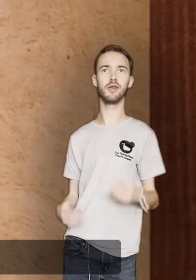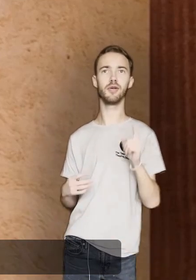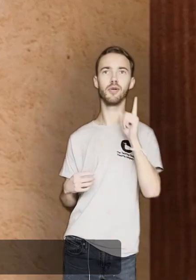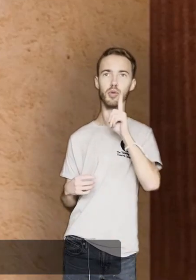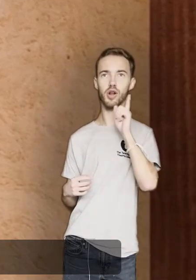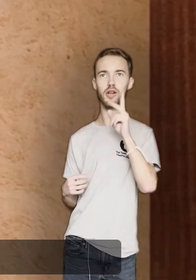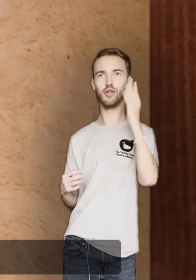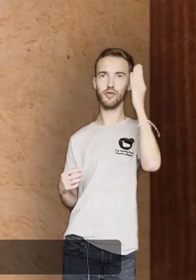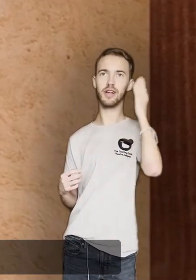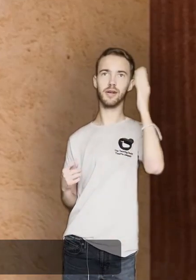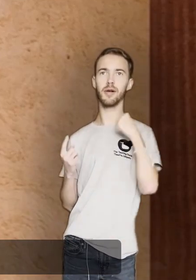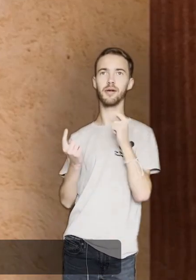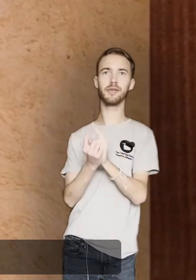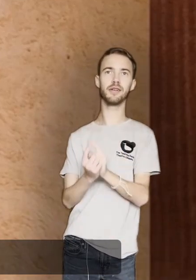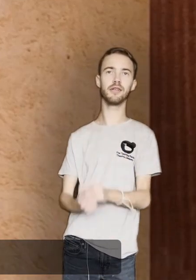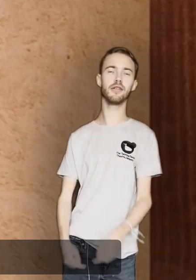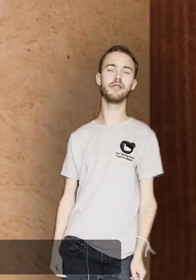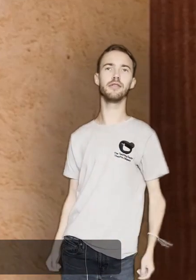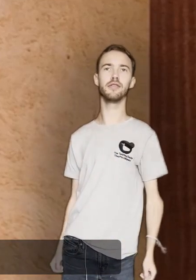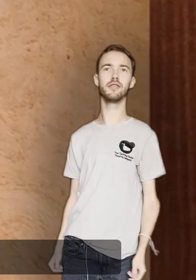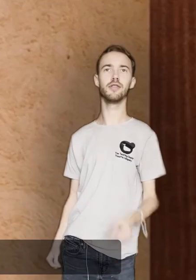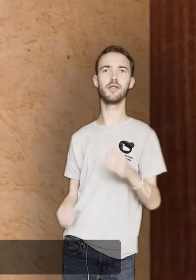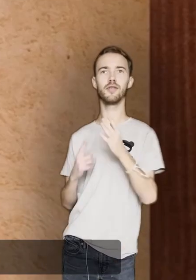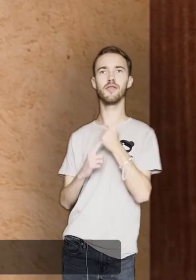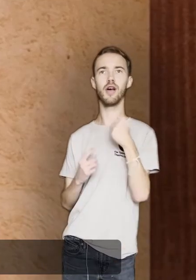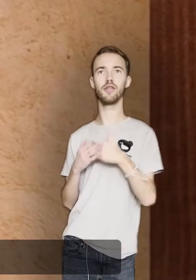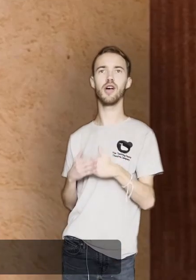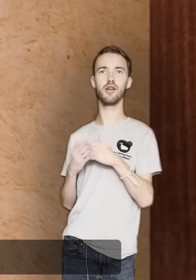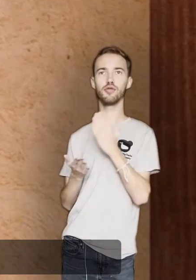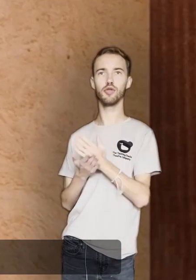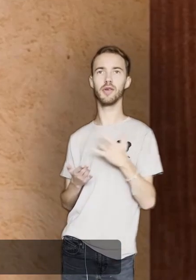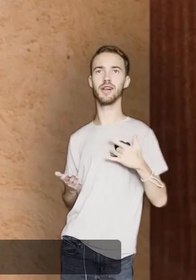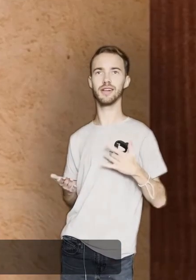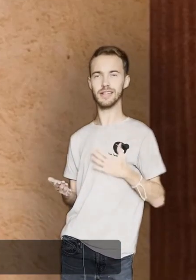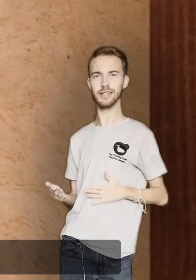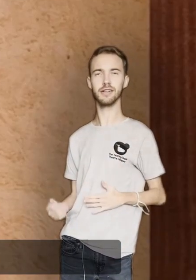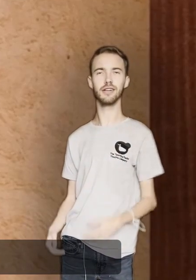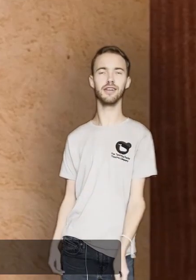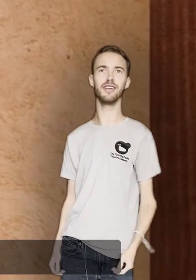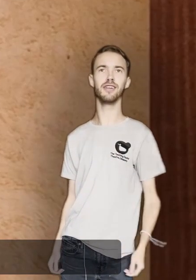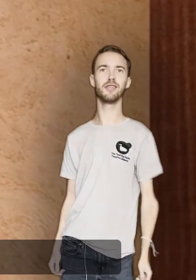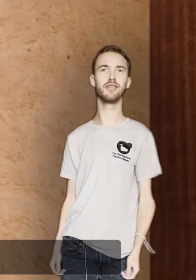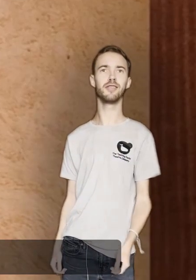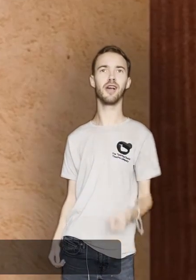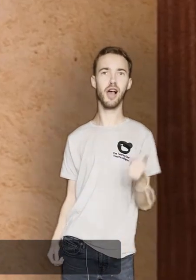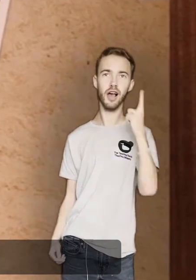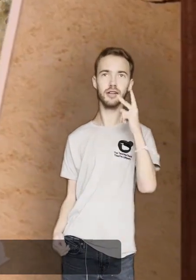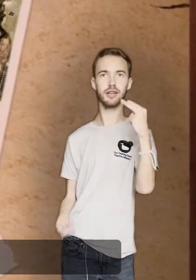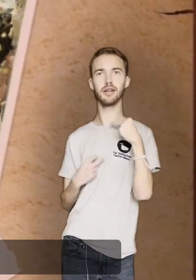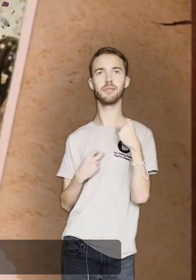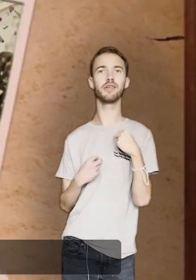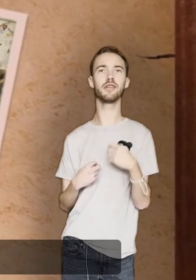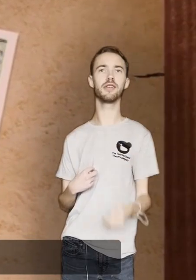I met the girl of my dreams. I found the friends I truly need. Can